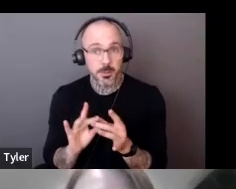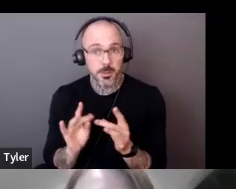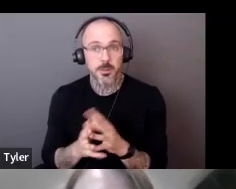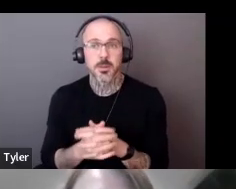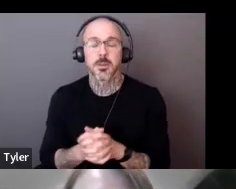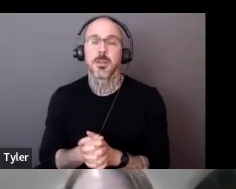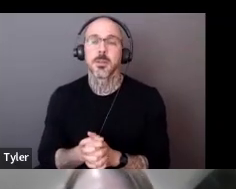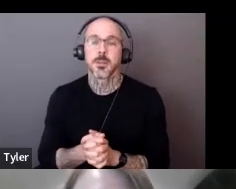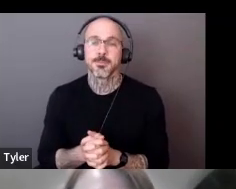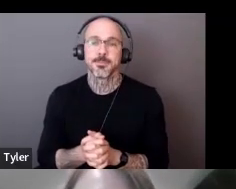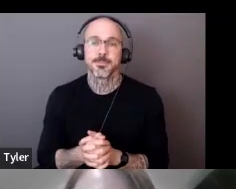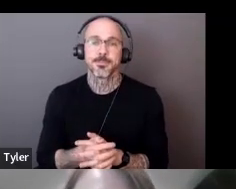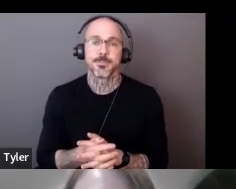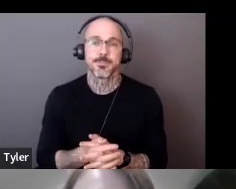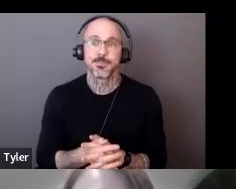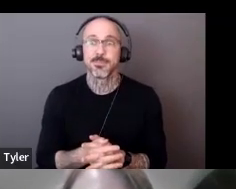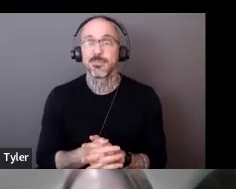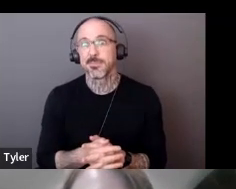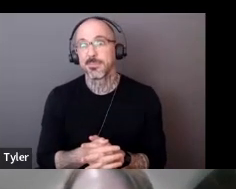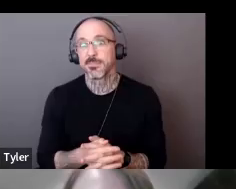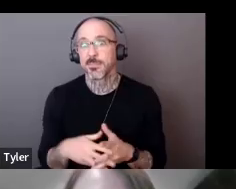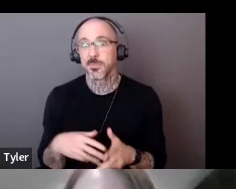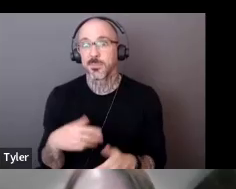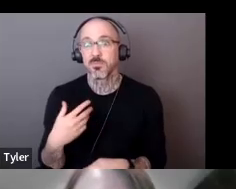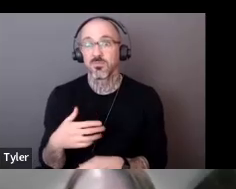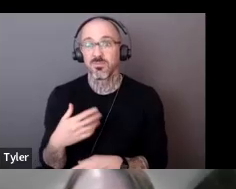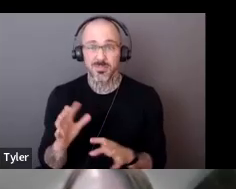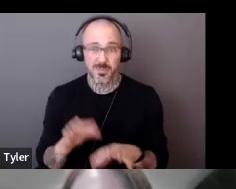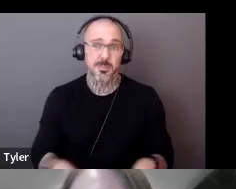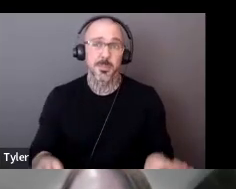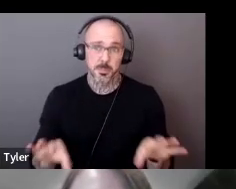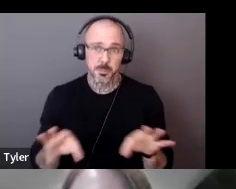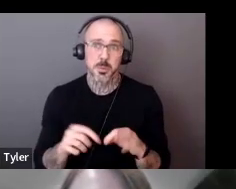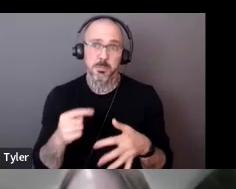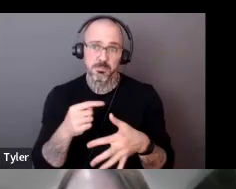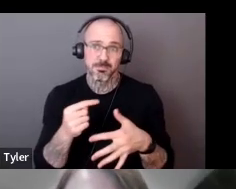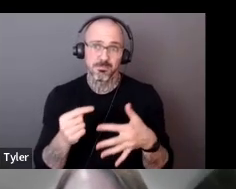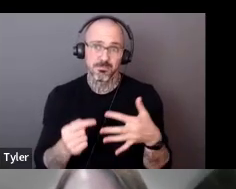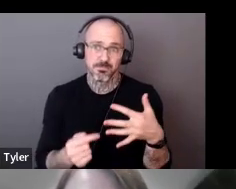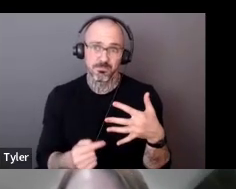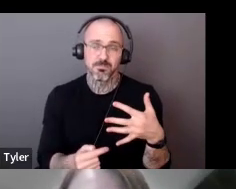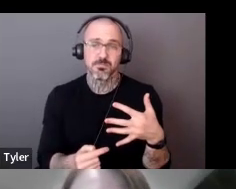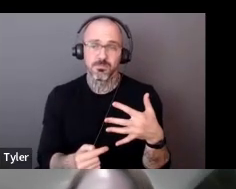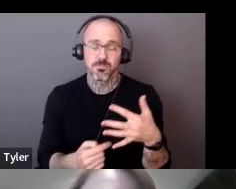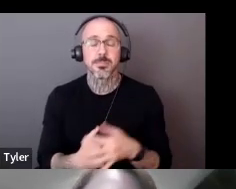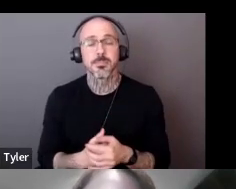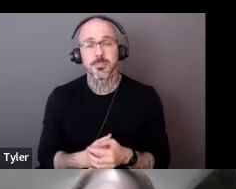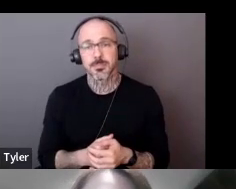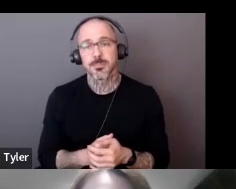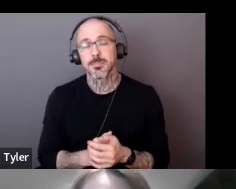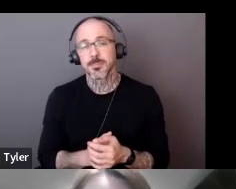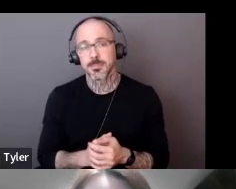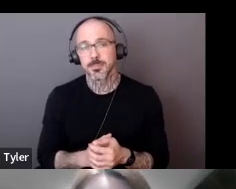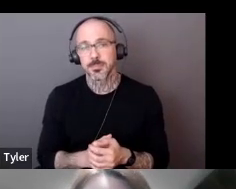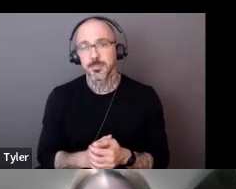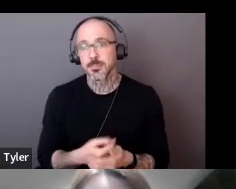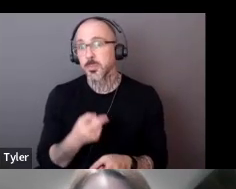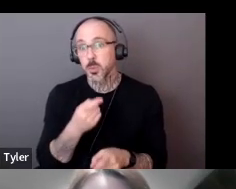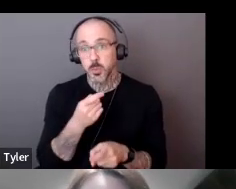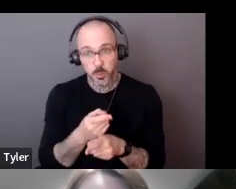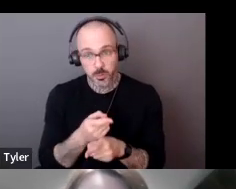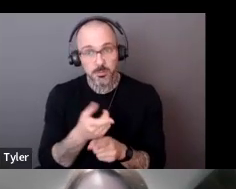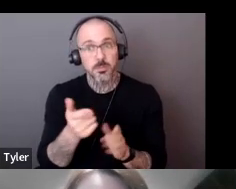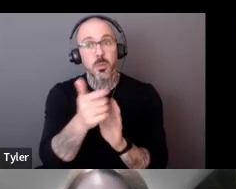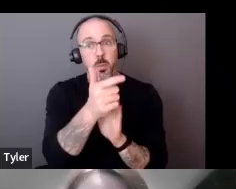raises so many good points. It speaks to the fact that we do have laws